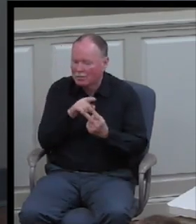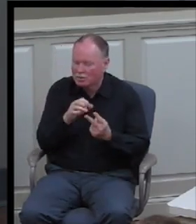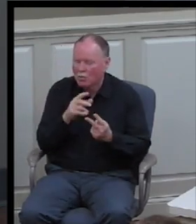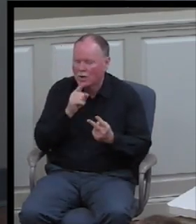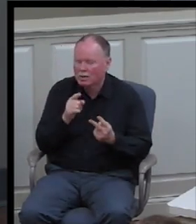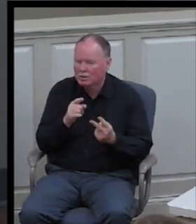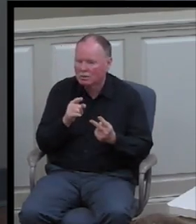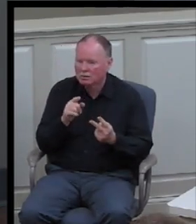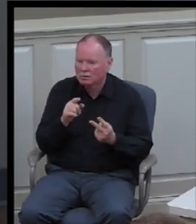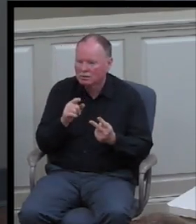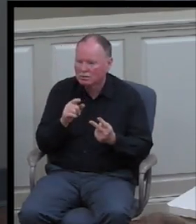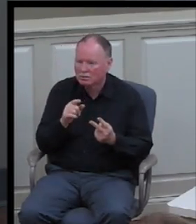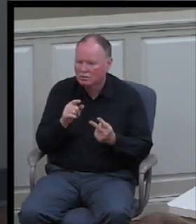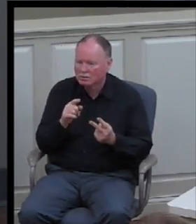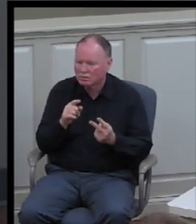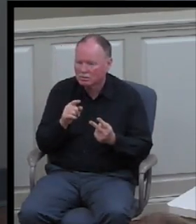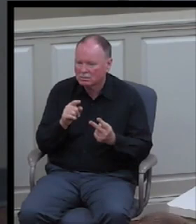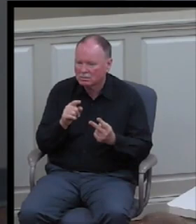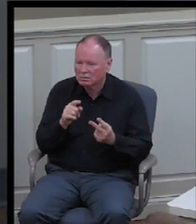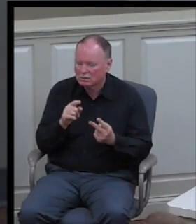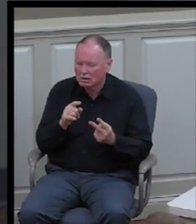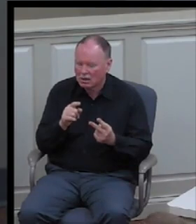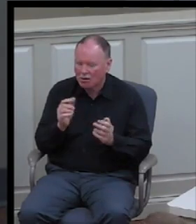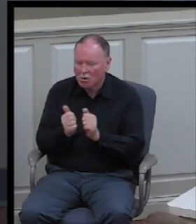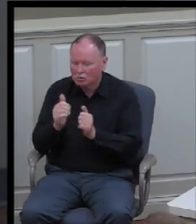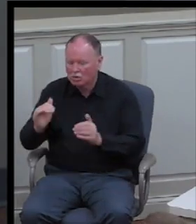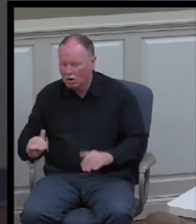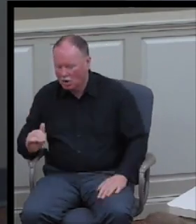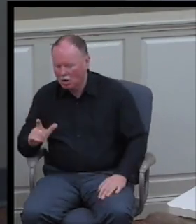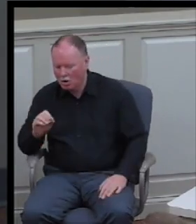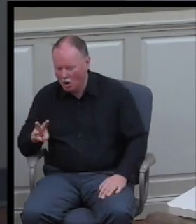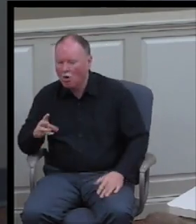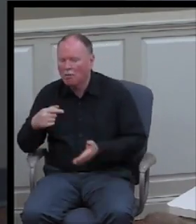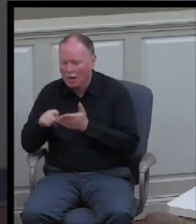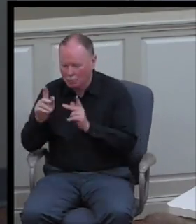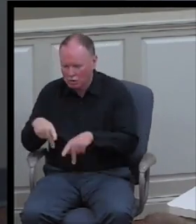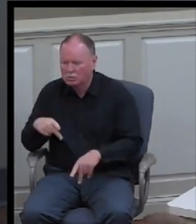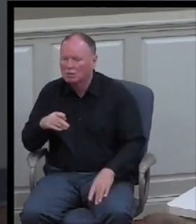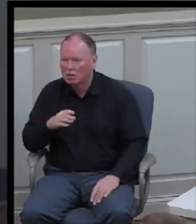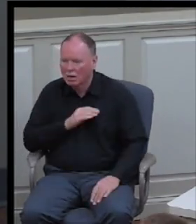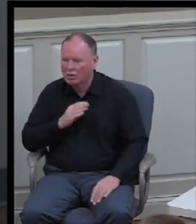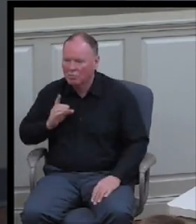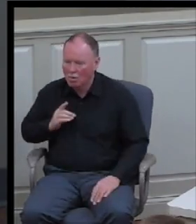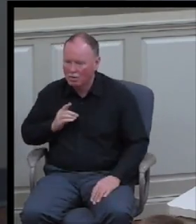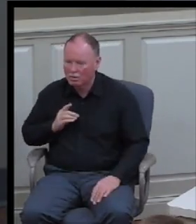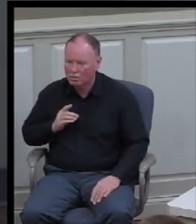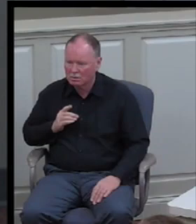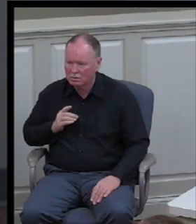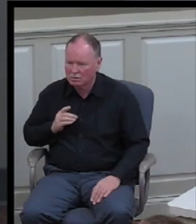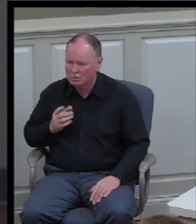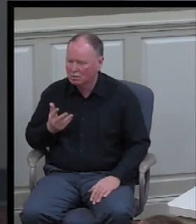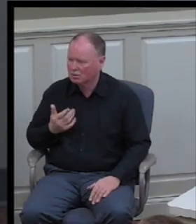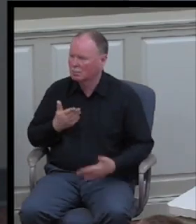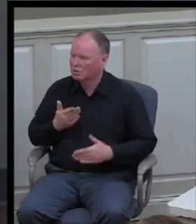exponentially your disparity between the lowest paid person on the board. I don't know why I'm out of breath because I haven't been up here